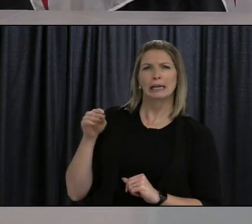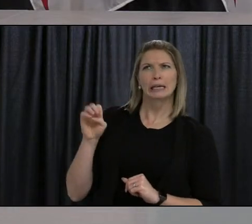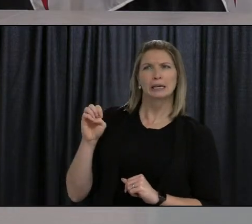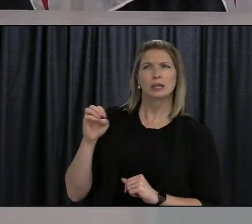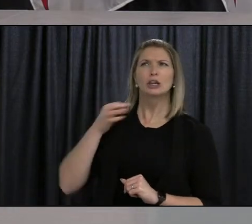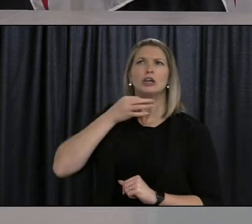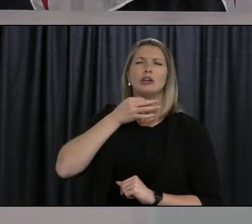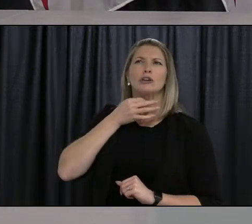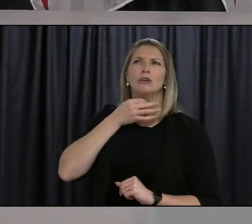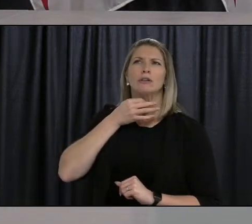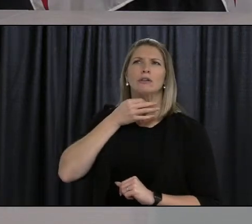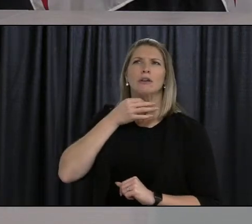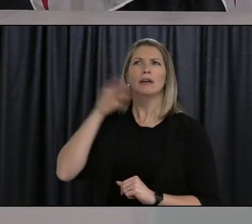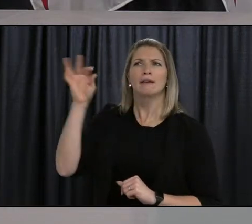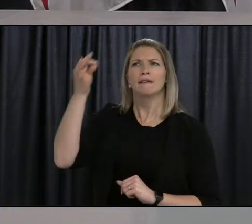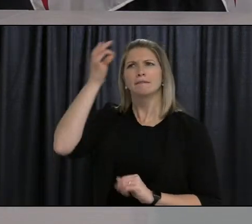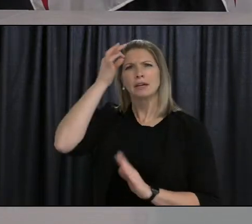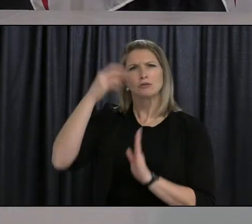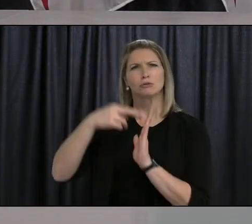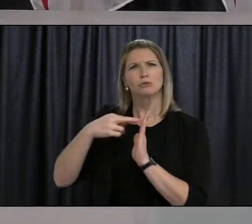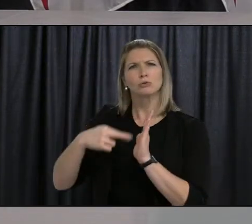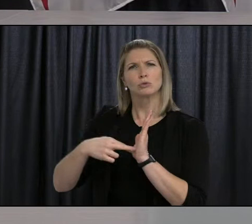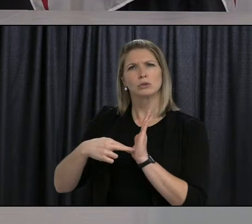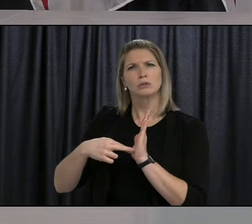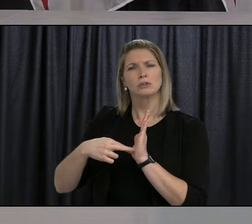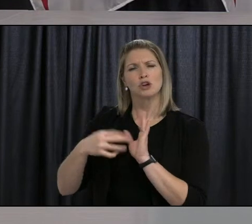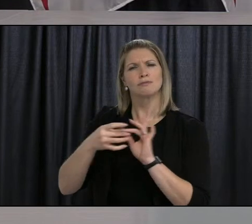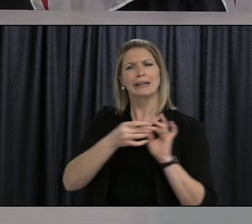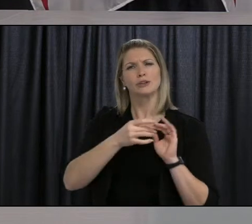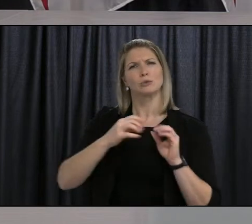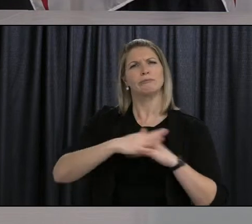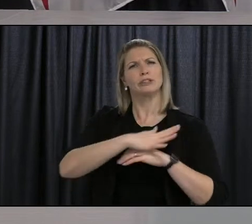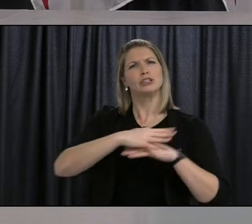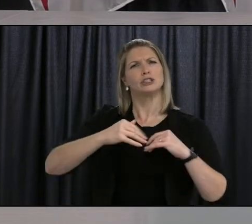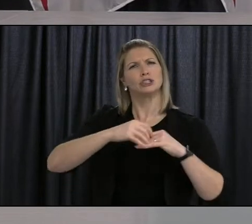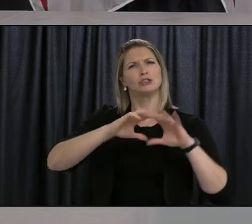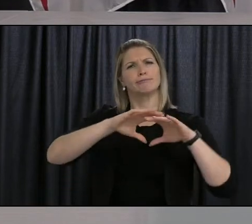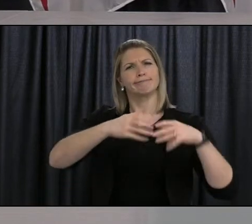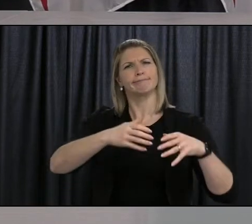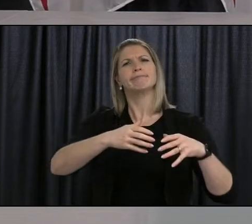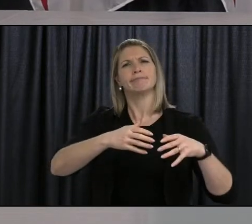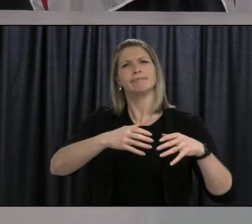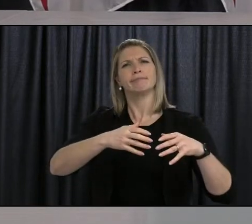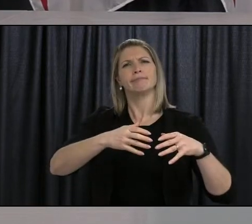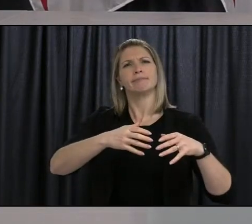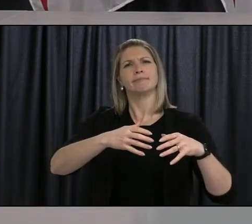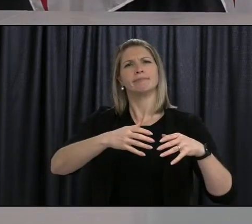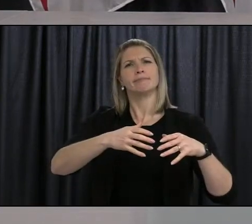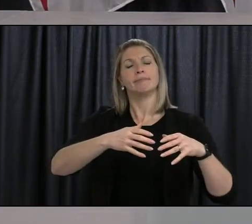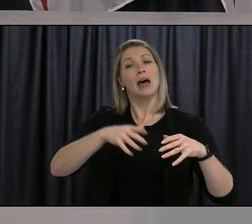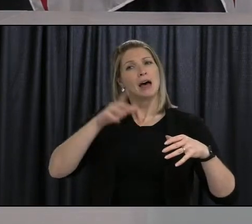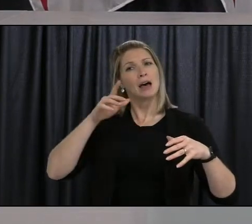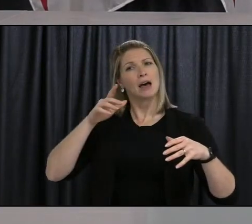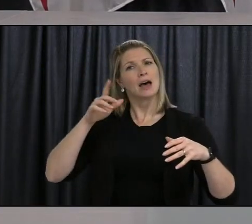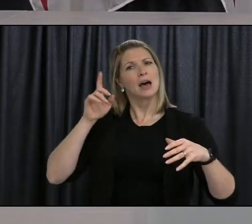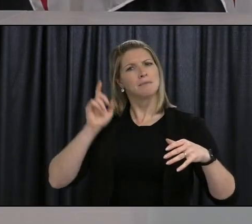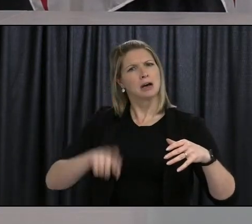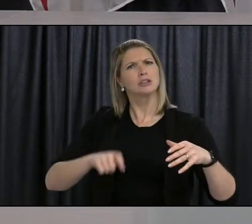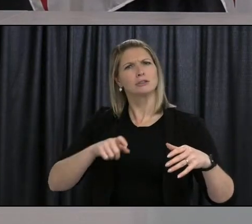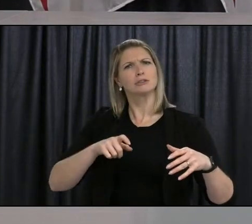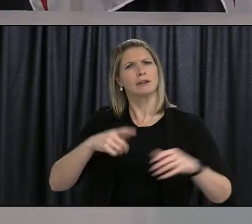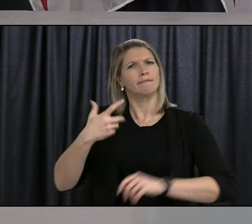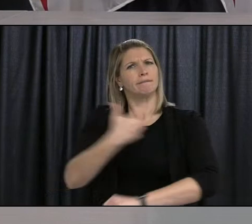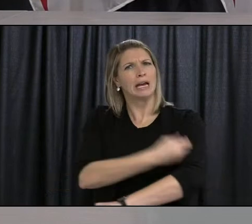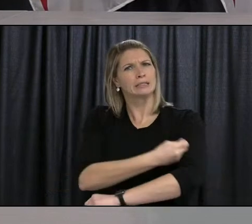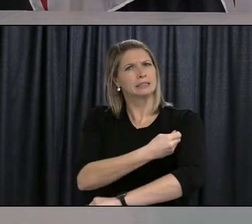The federal guidelines are such that the Indigenous populations have to be vaccinated, that there's a proportion of